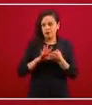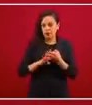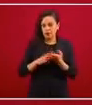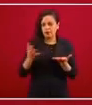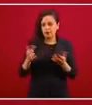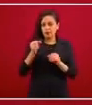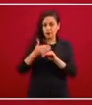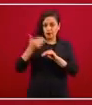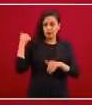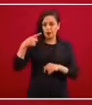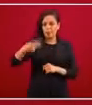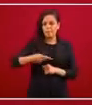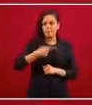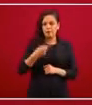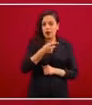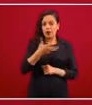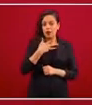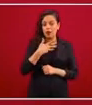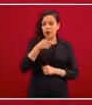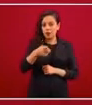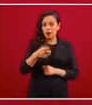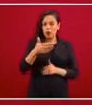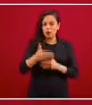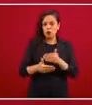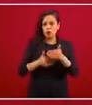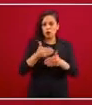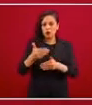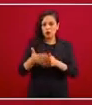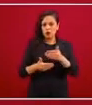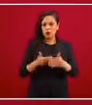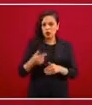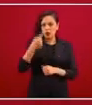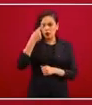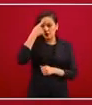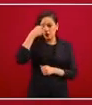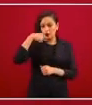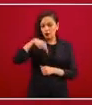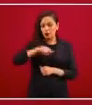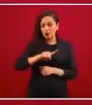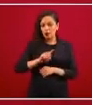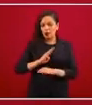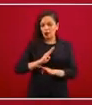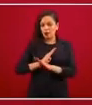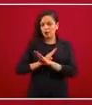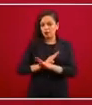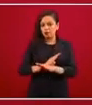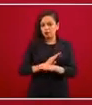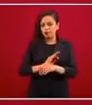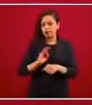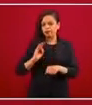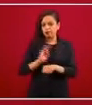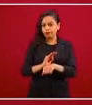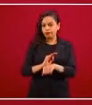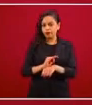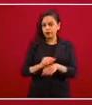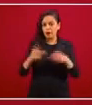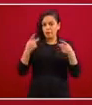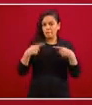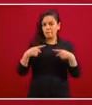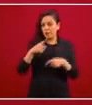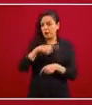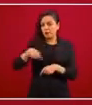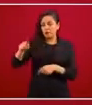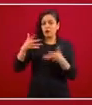A few days ago, one of your colleagues asked me if we had considered a process of pre-release,